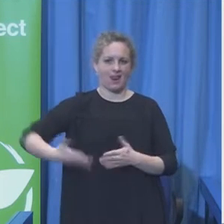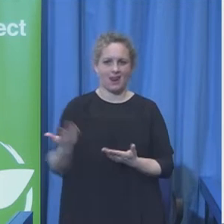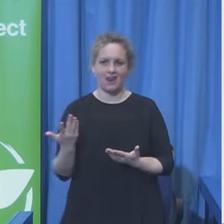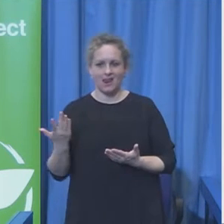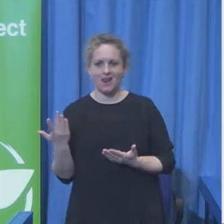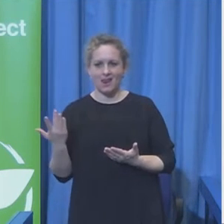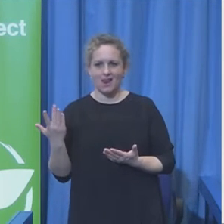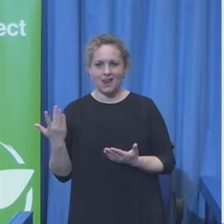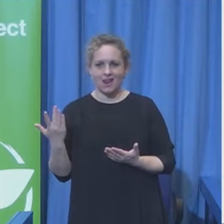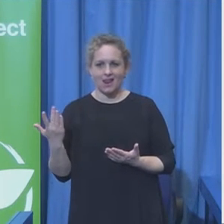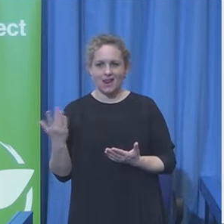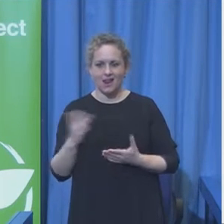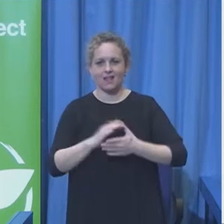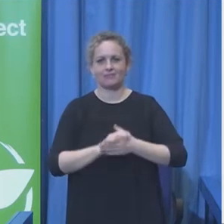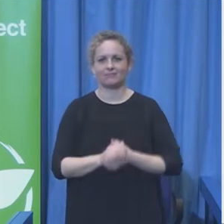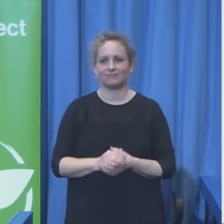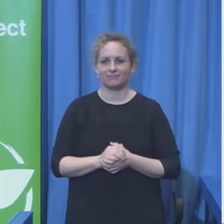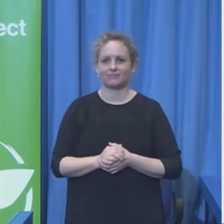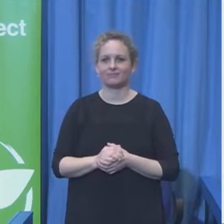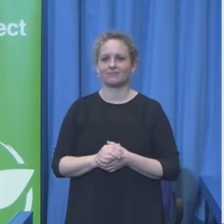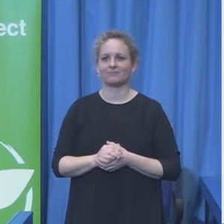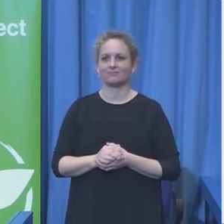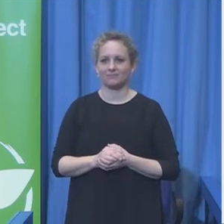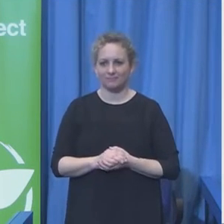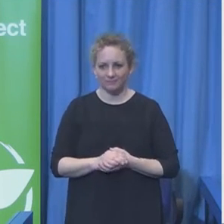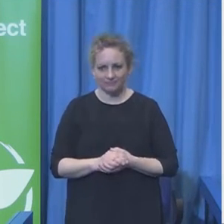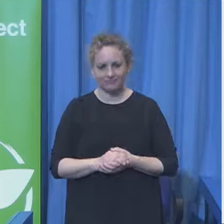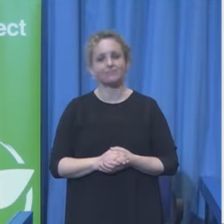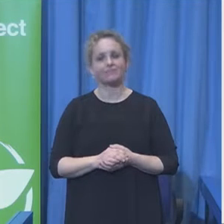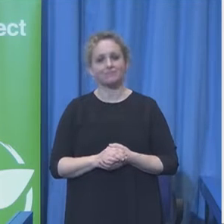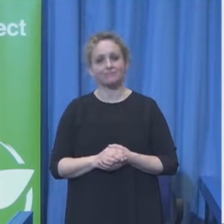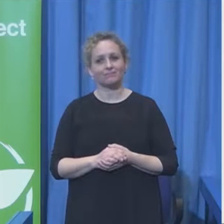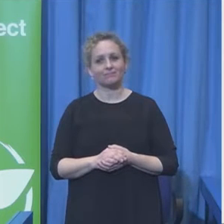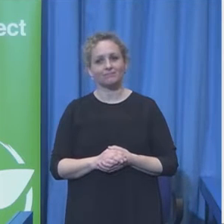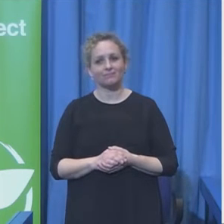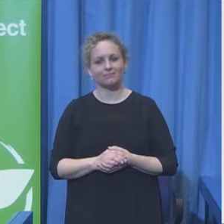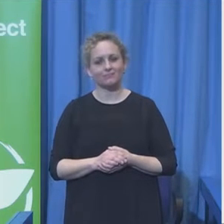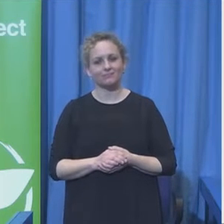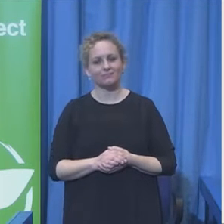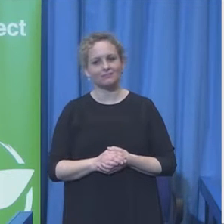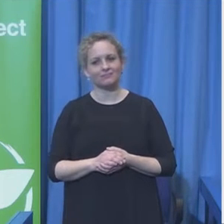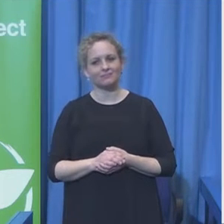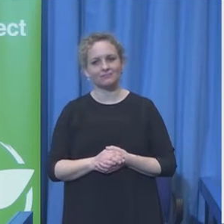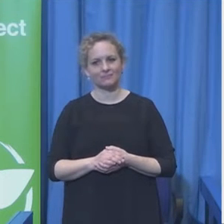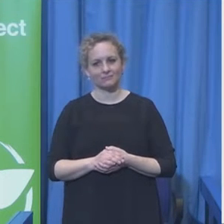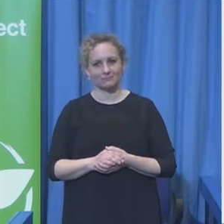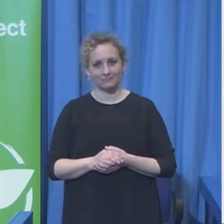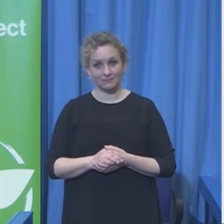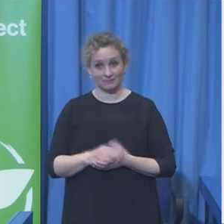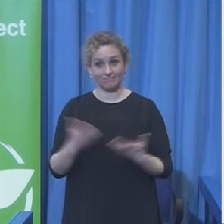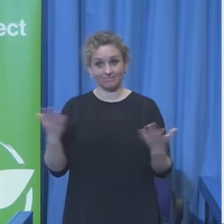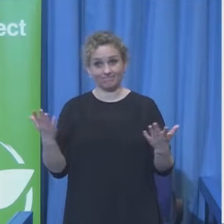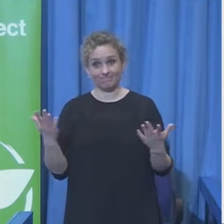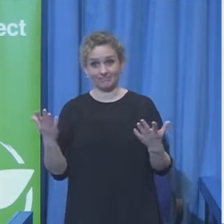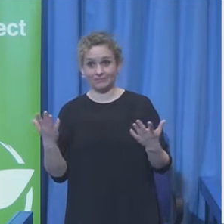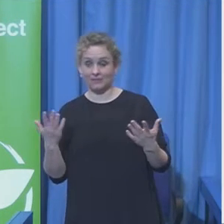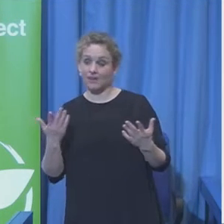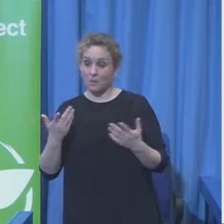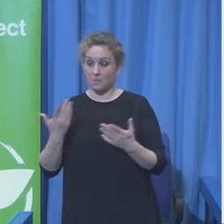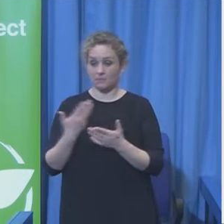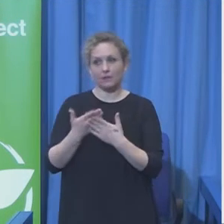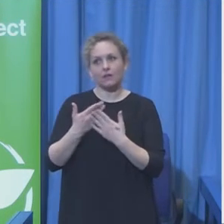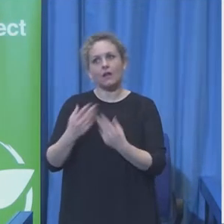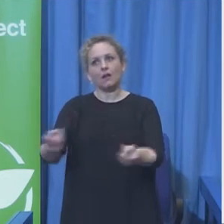i rehabilitacji. Improve access to early intervention and rehabilitation. Zapewnić dostęp do